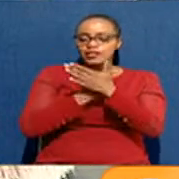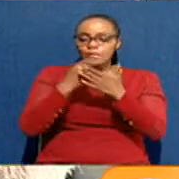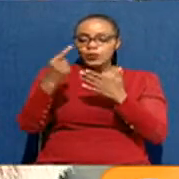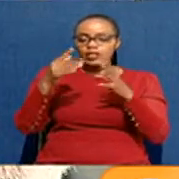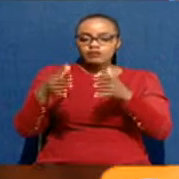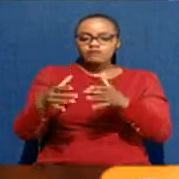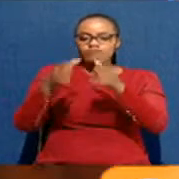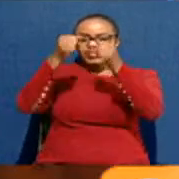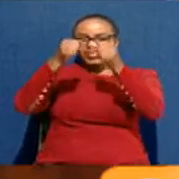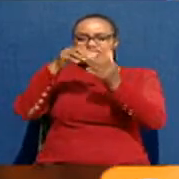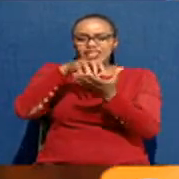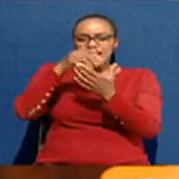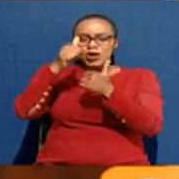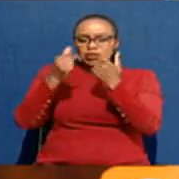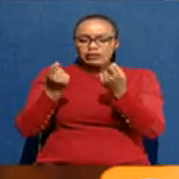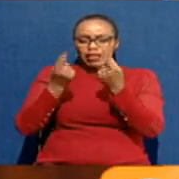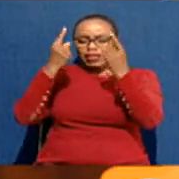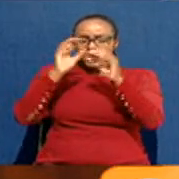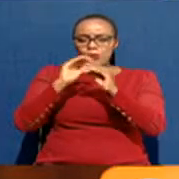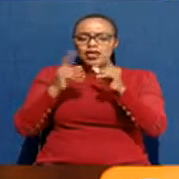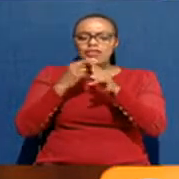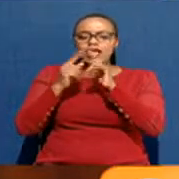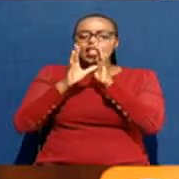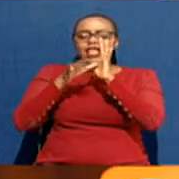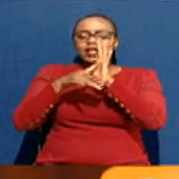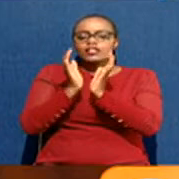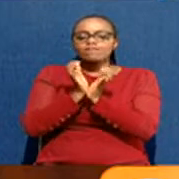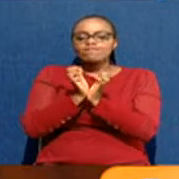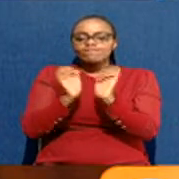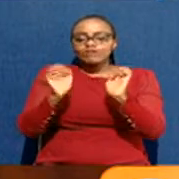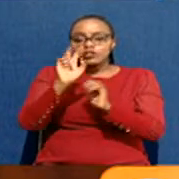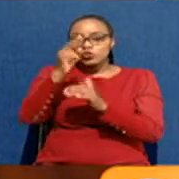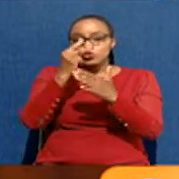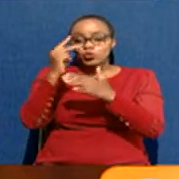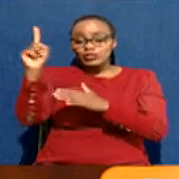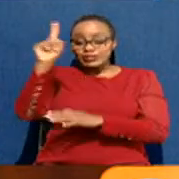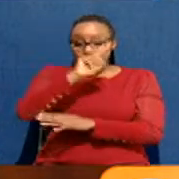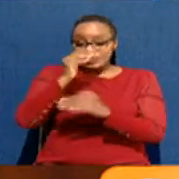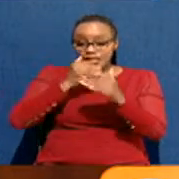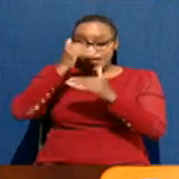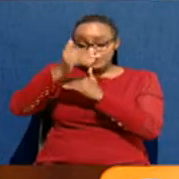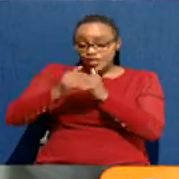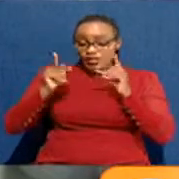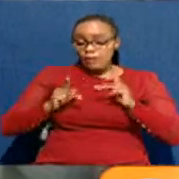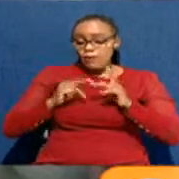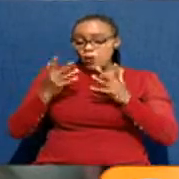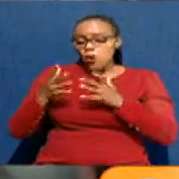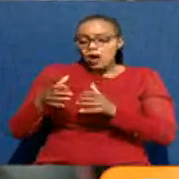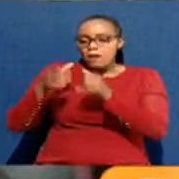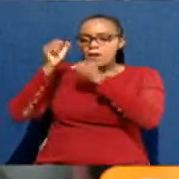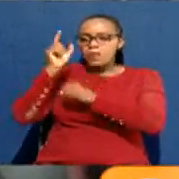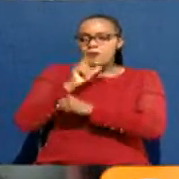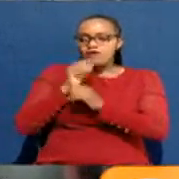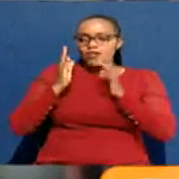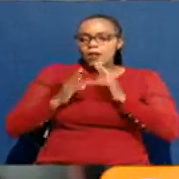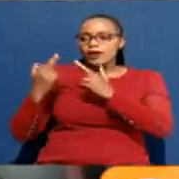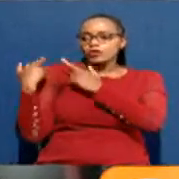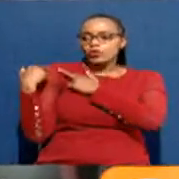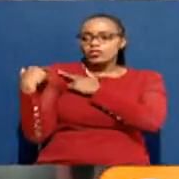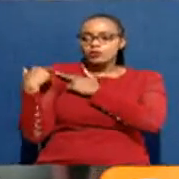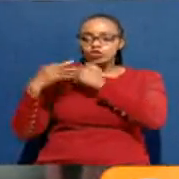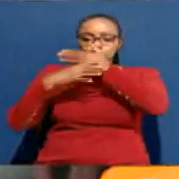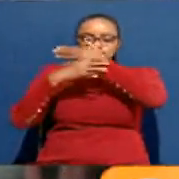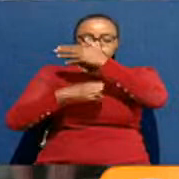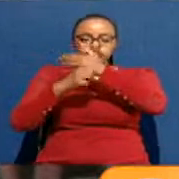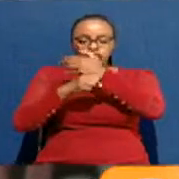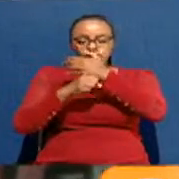mysterious circumstances before being released 2 days later by his abductors, and the man who was alleged to be behind the sabotage of